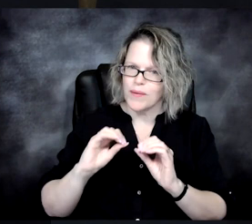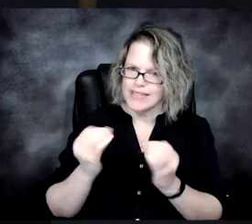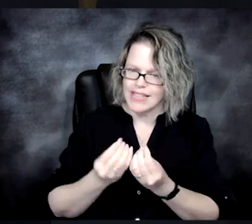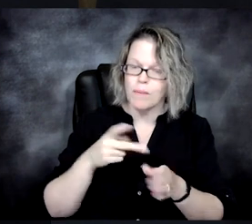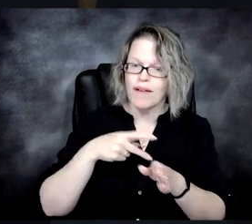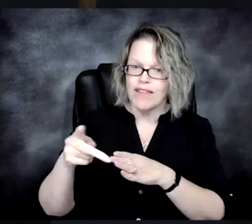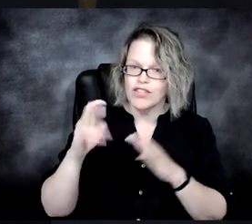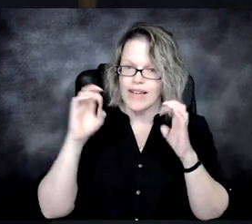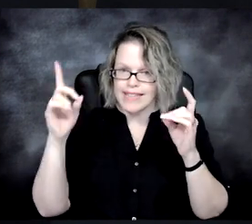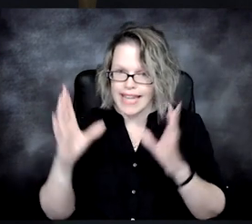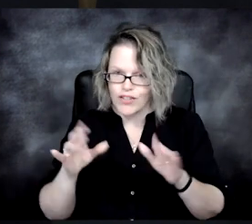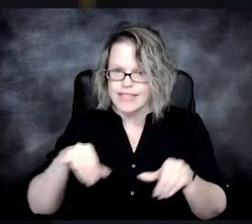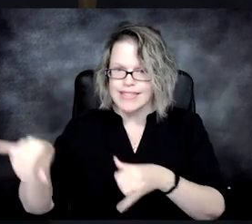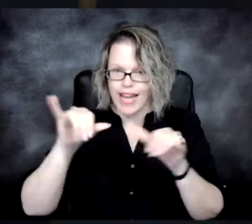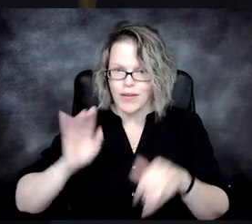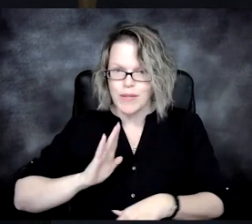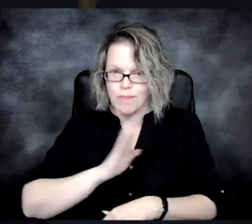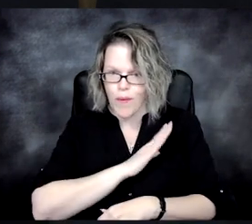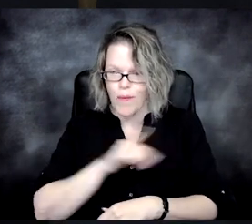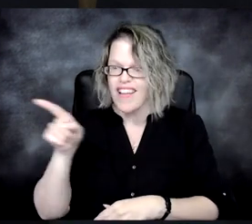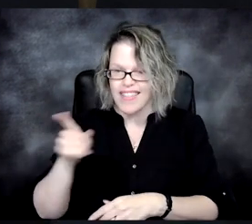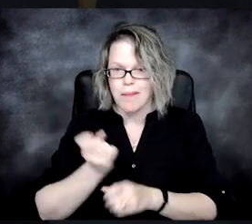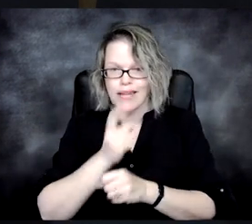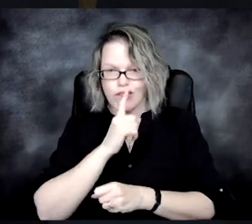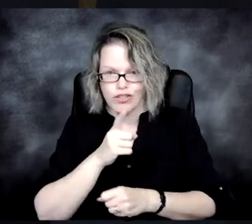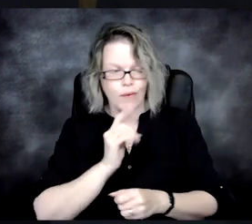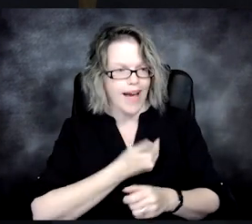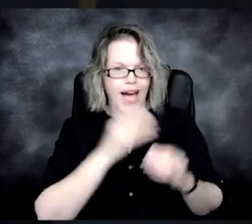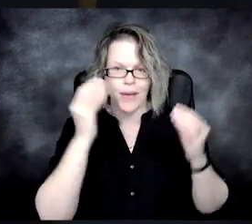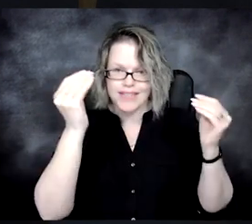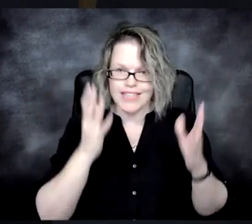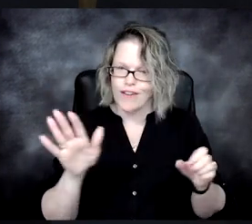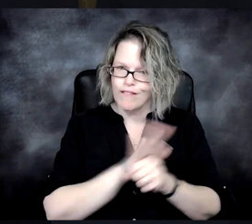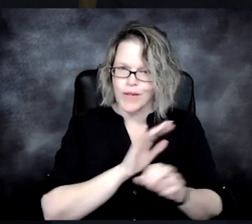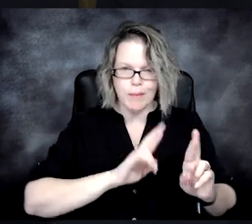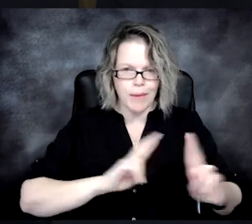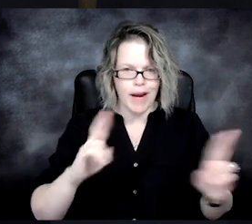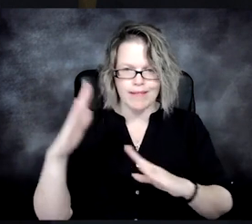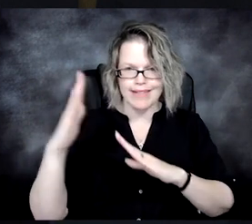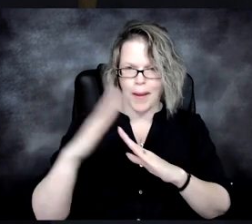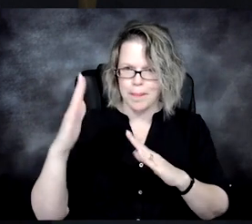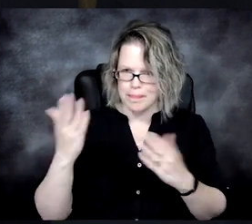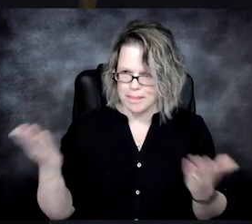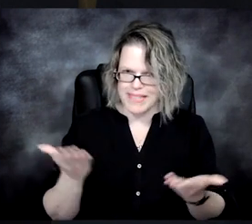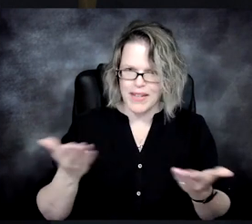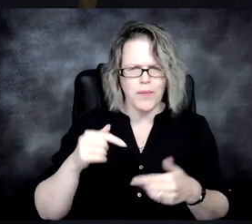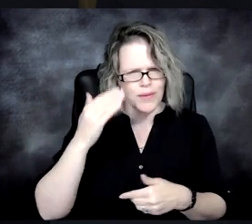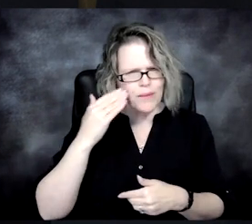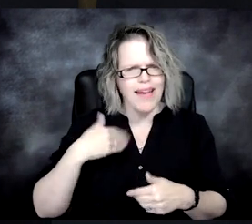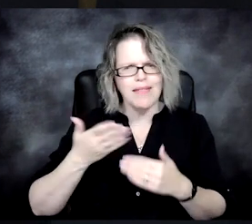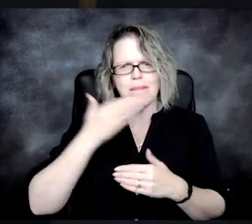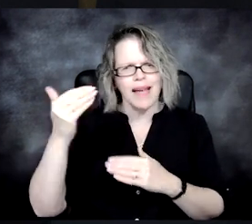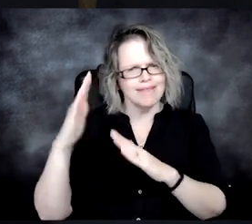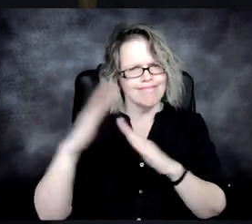Professional Educator Standards Board. They're in charge of making sure that our teachers are fully prepared and the best in the country, and we know we have the best educators in the